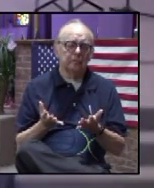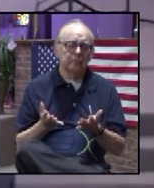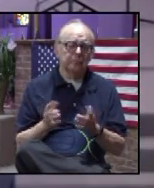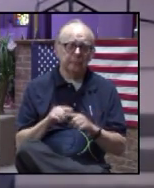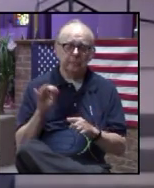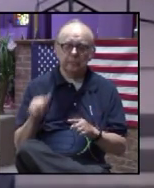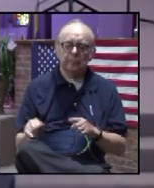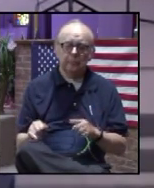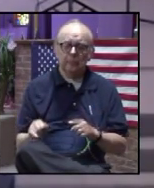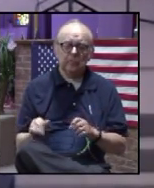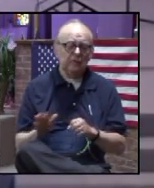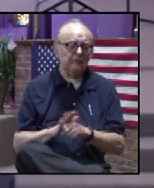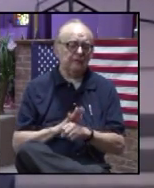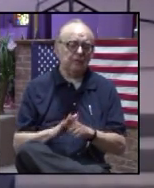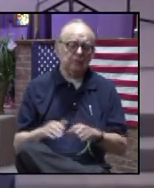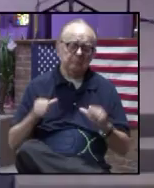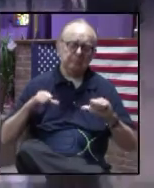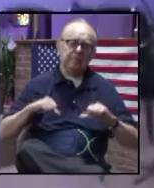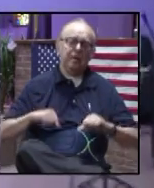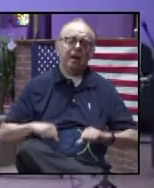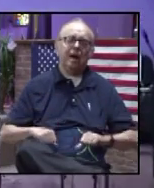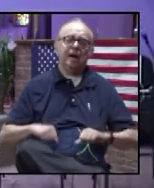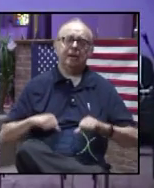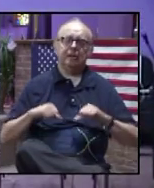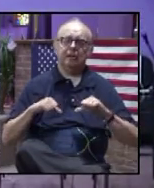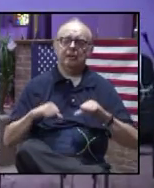but yet so full of pride.